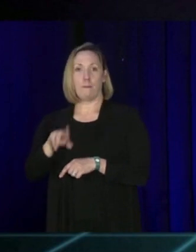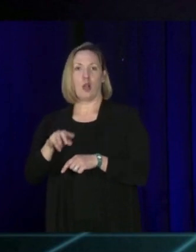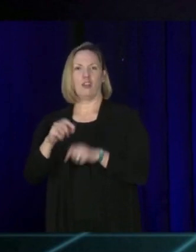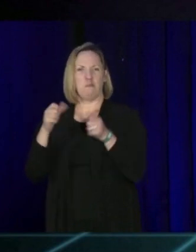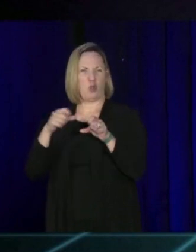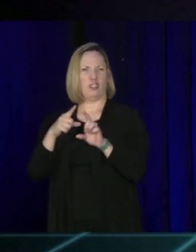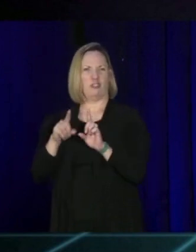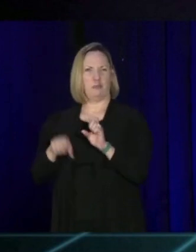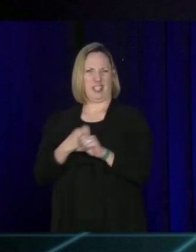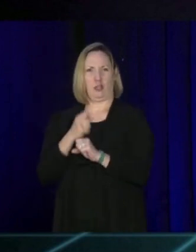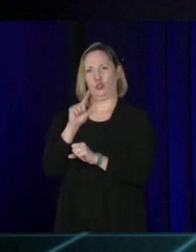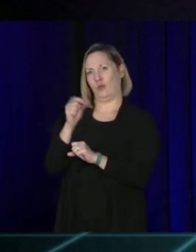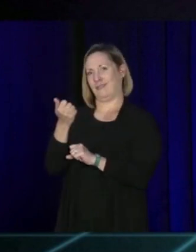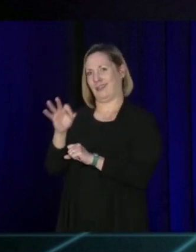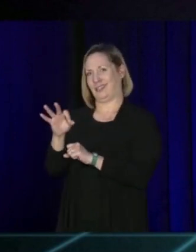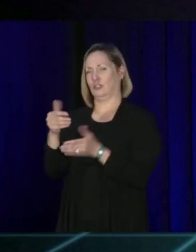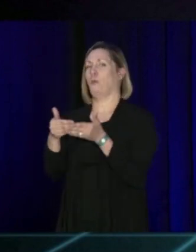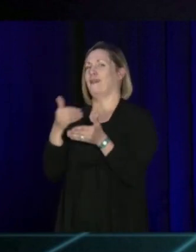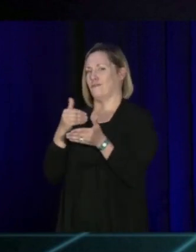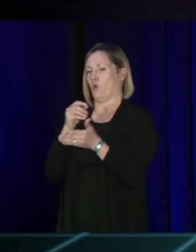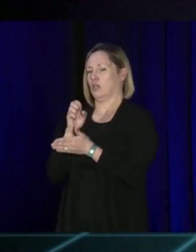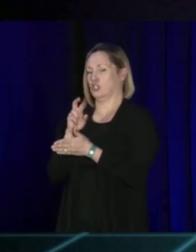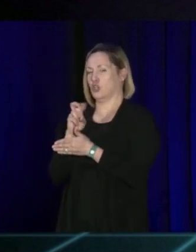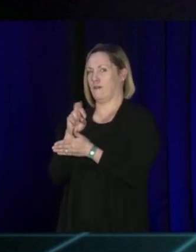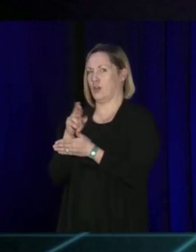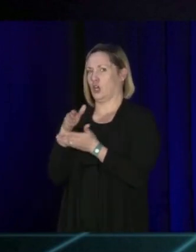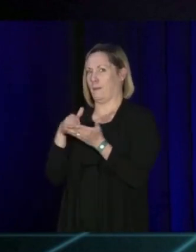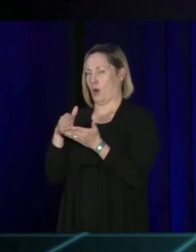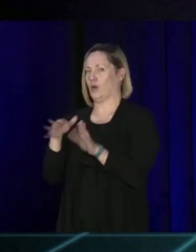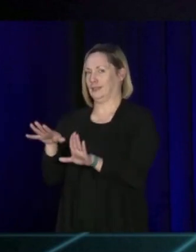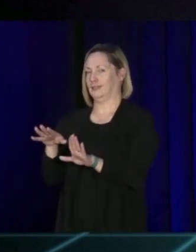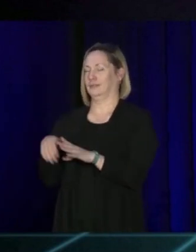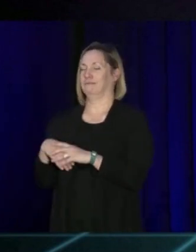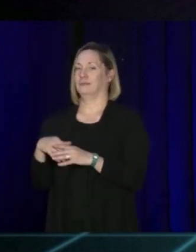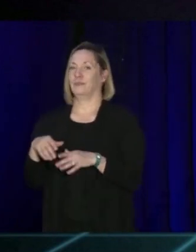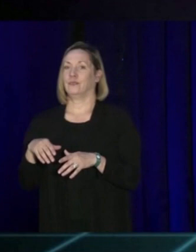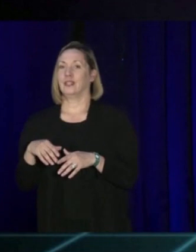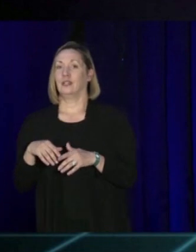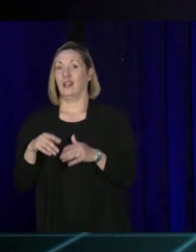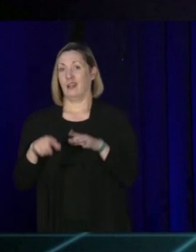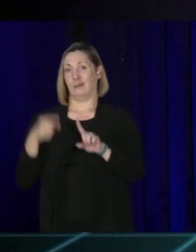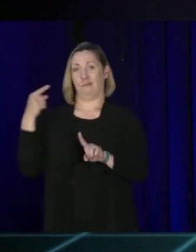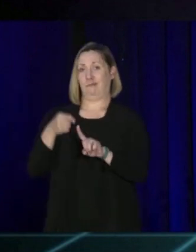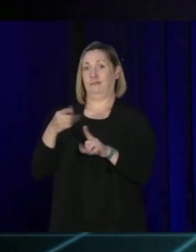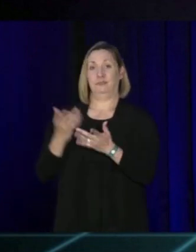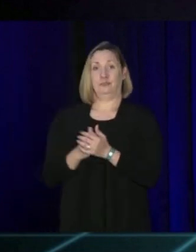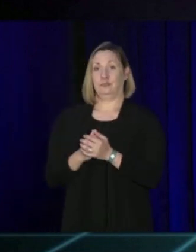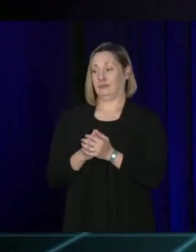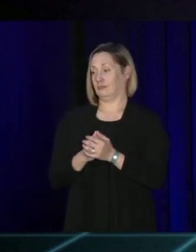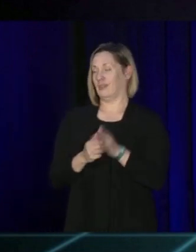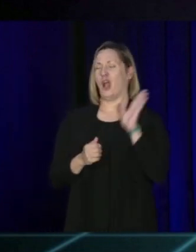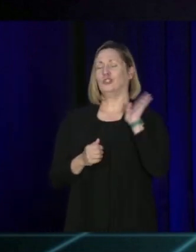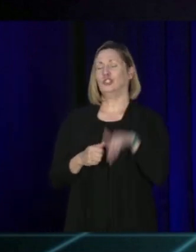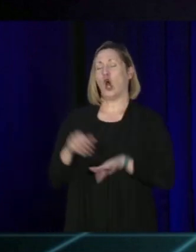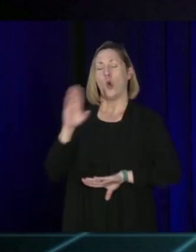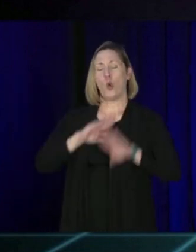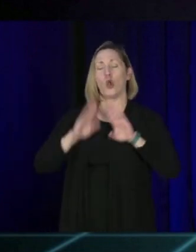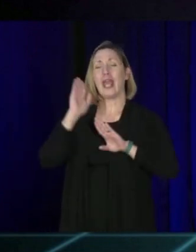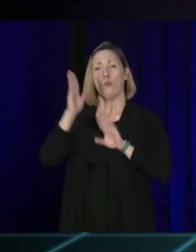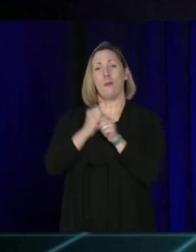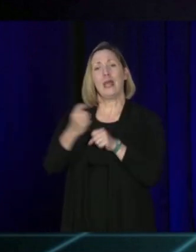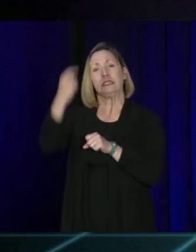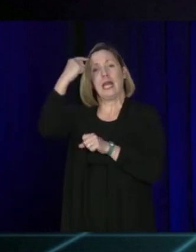so way before the server components narrative. And the bottom line is, don't worry, it will make sense. You just need